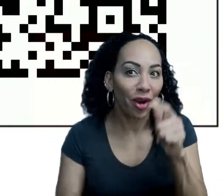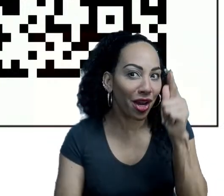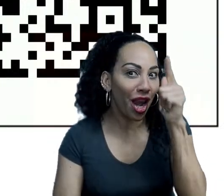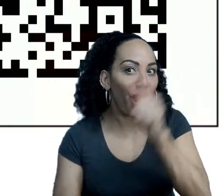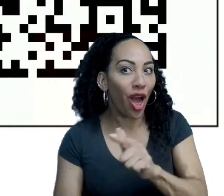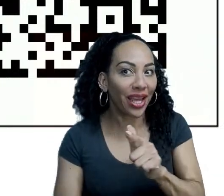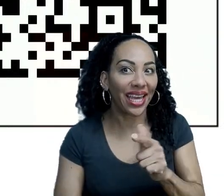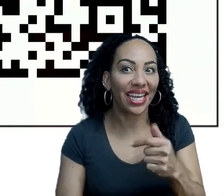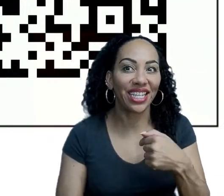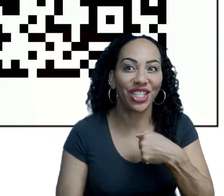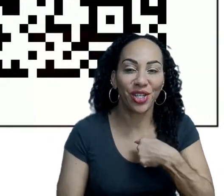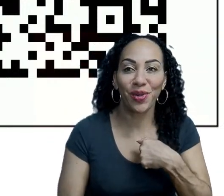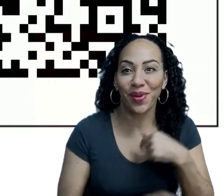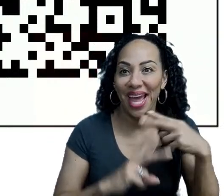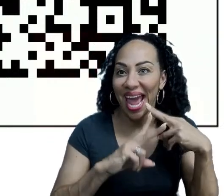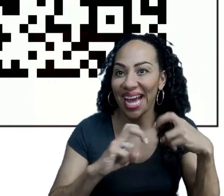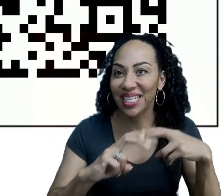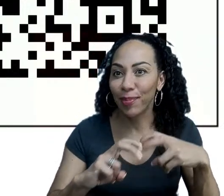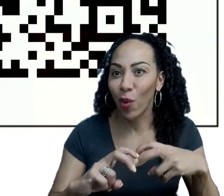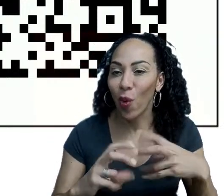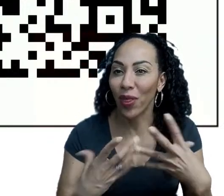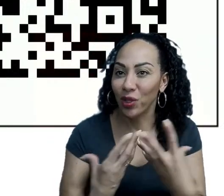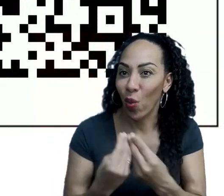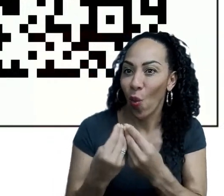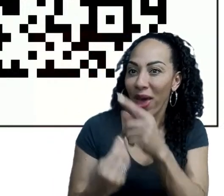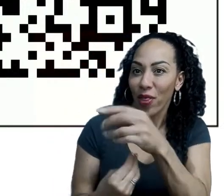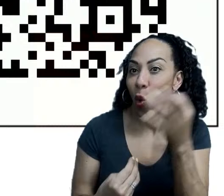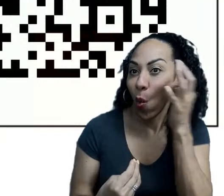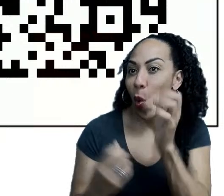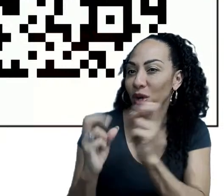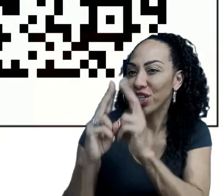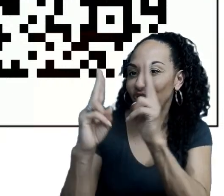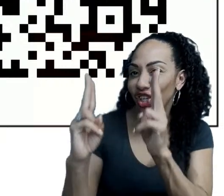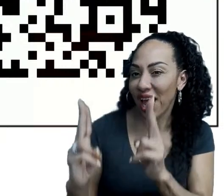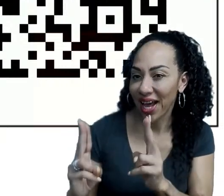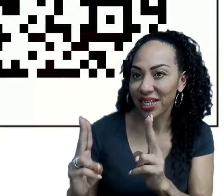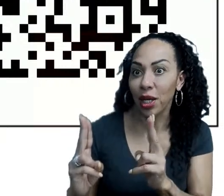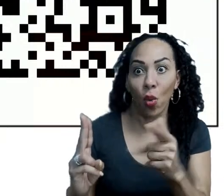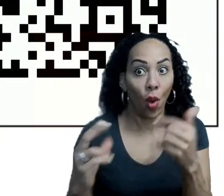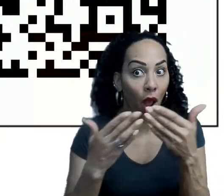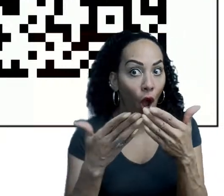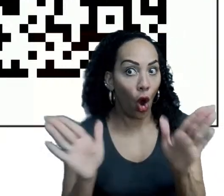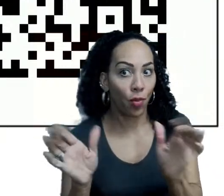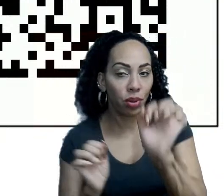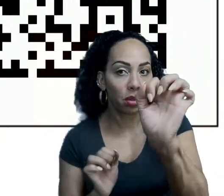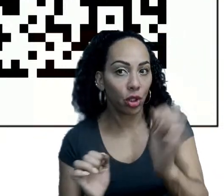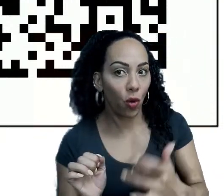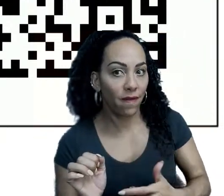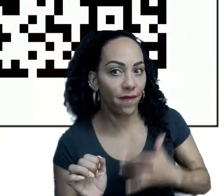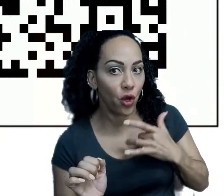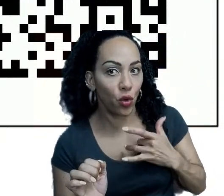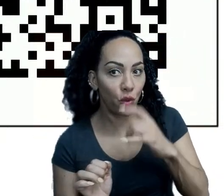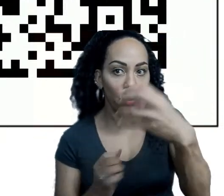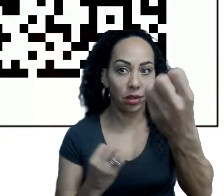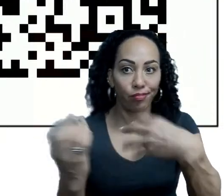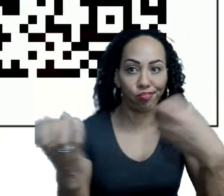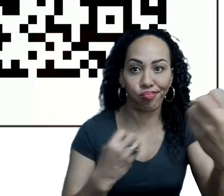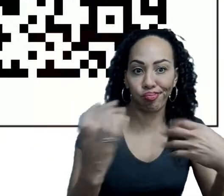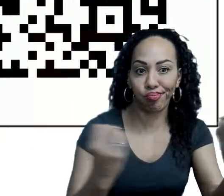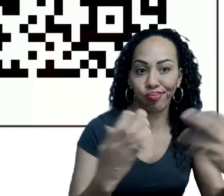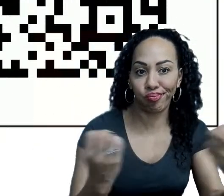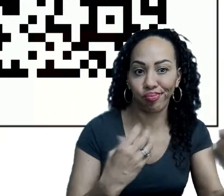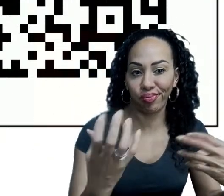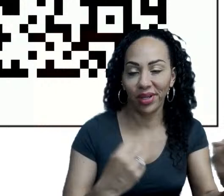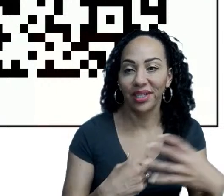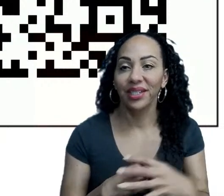through this project. But it is a work in progress, so we're open to listening to people about what their thoughts are on this. And we're also kind of